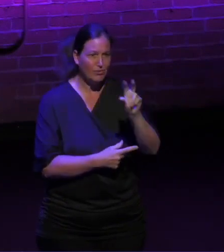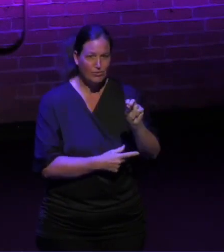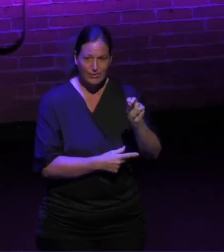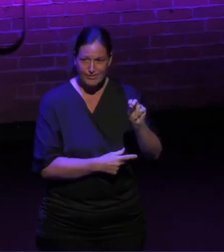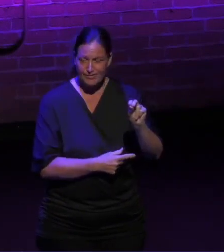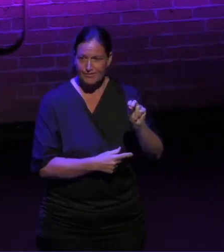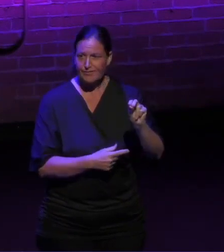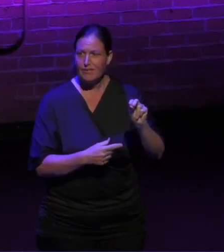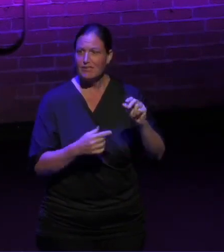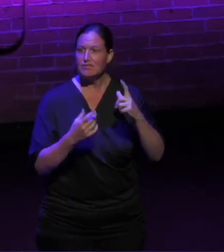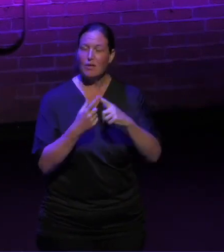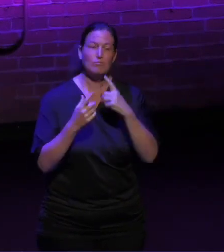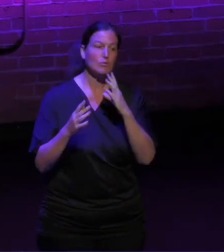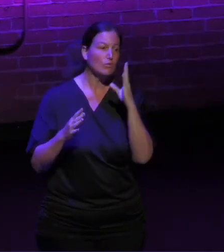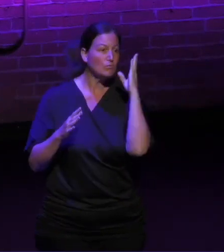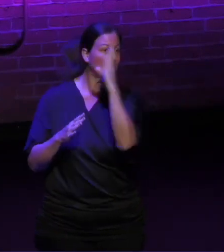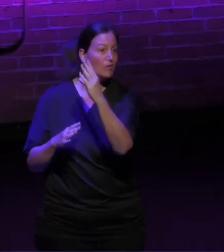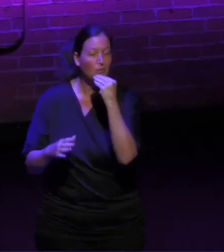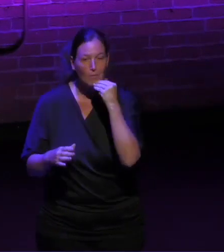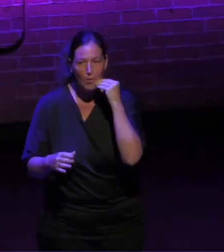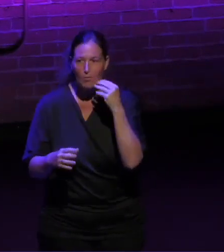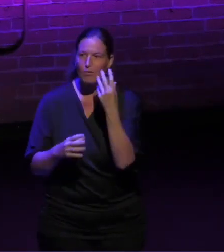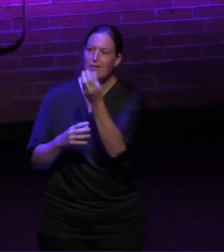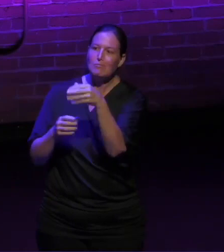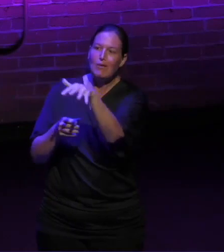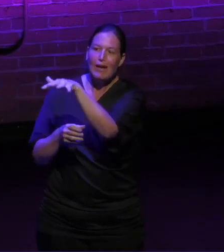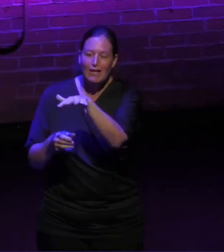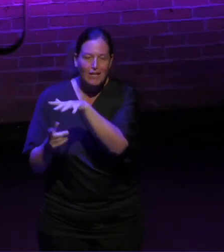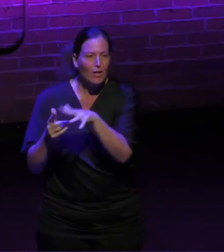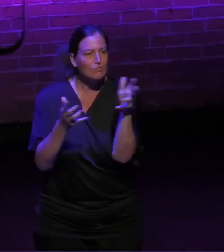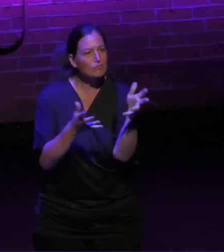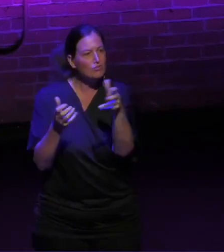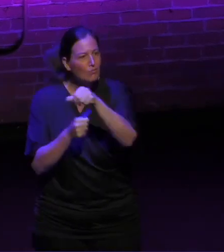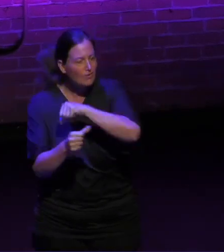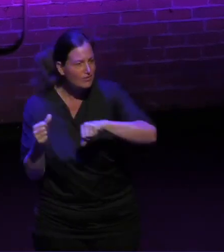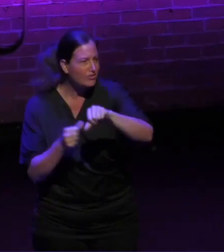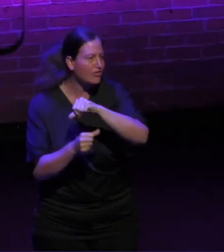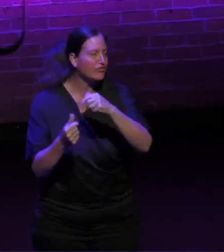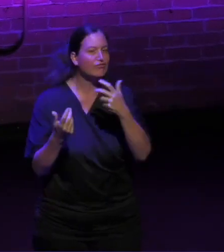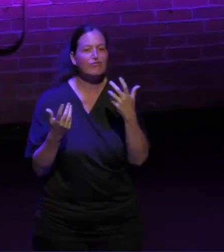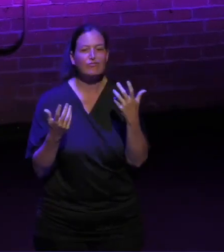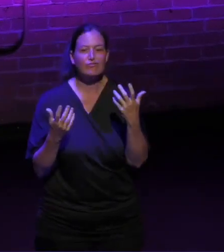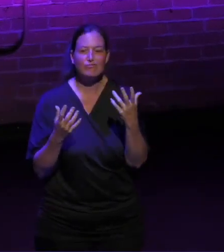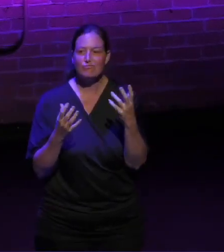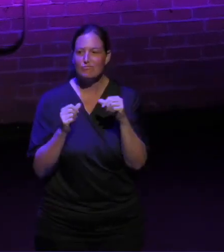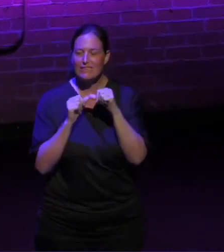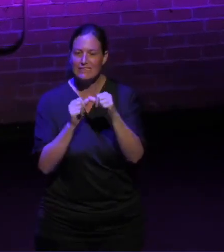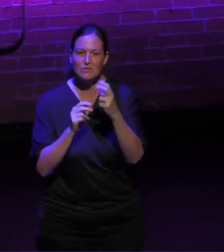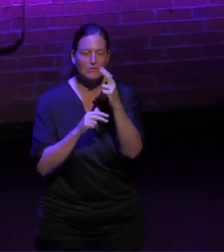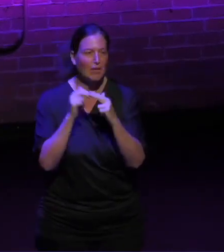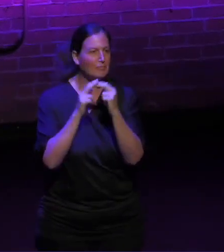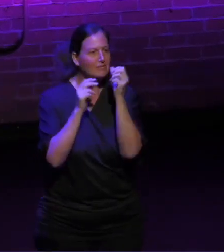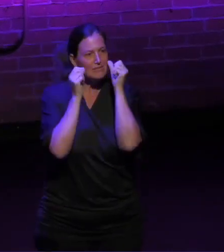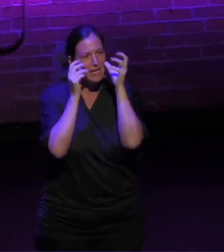that instead of going directly home, come out, hang out, speak to each other, speak with us, continue sort of building that